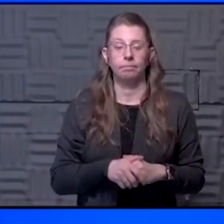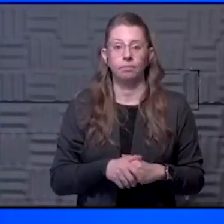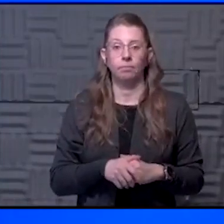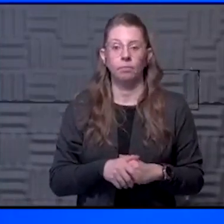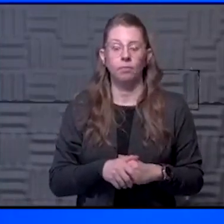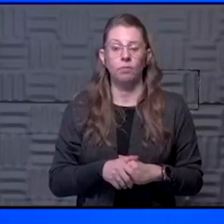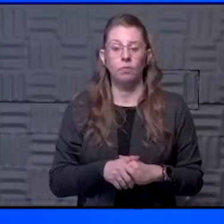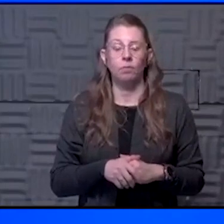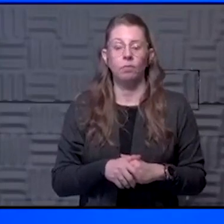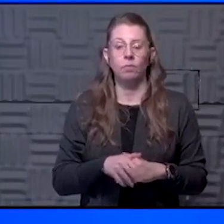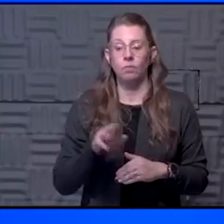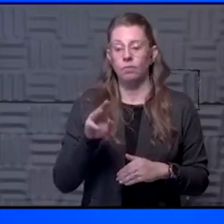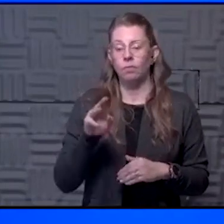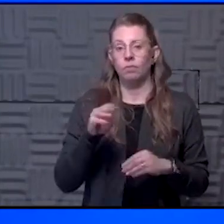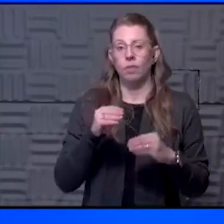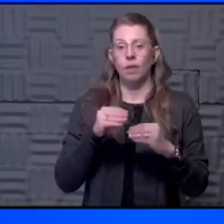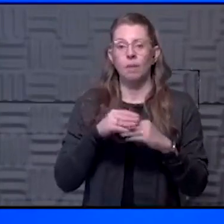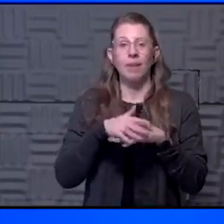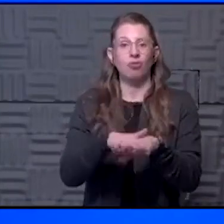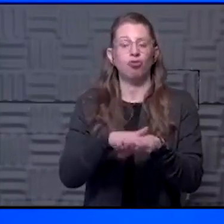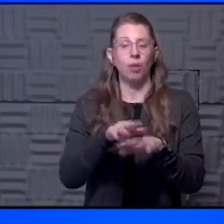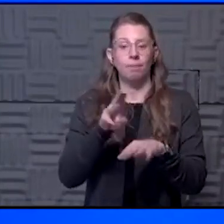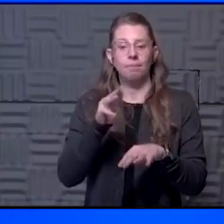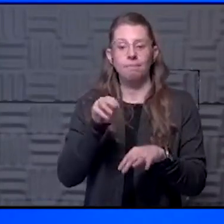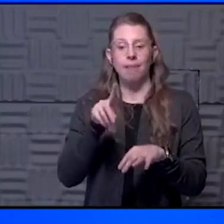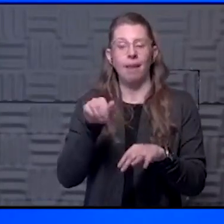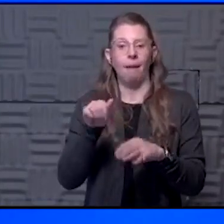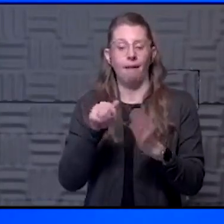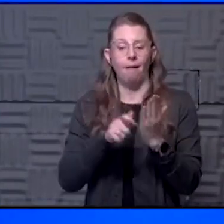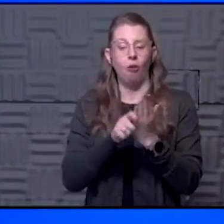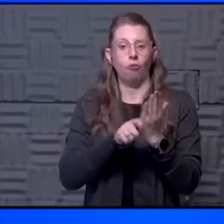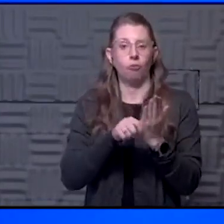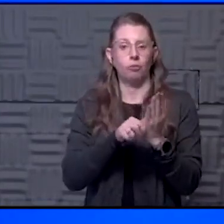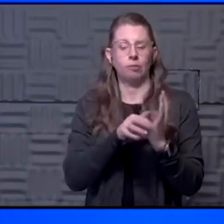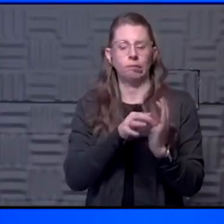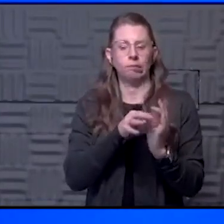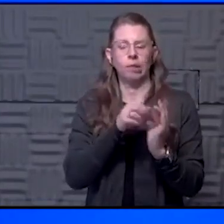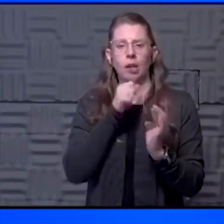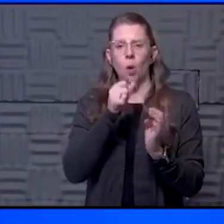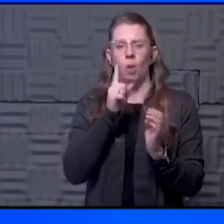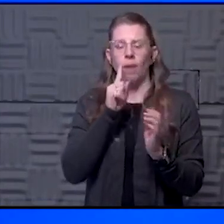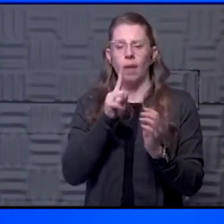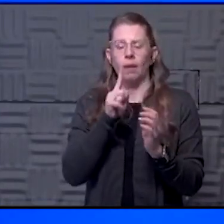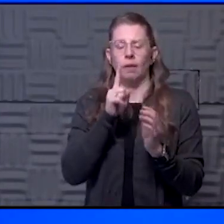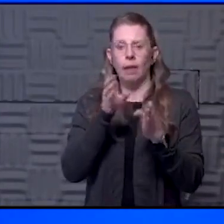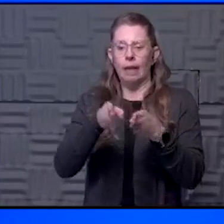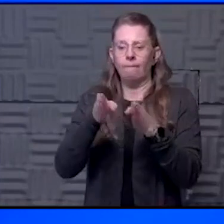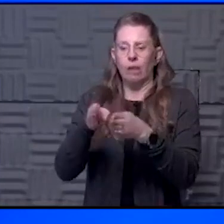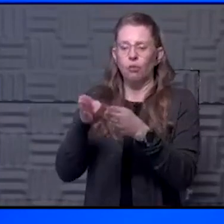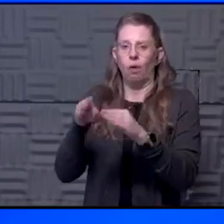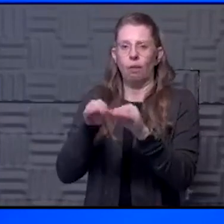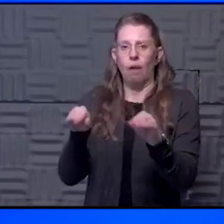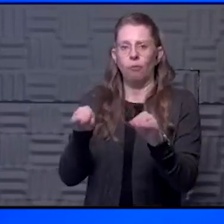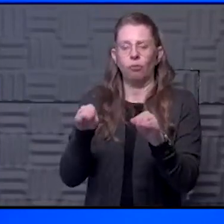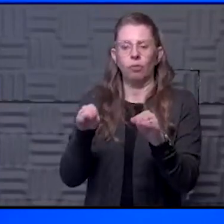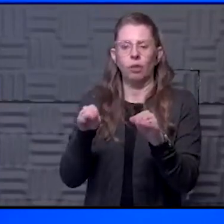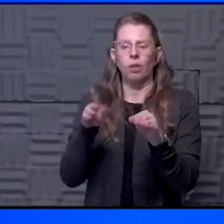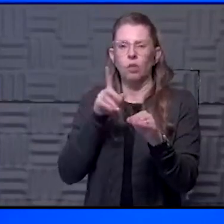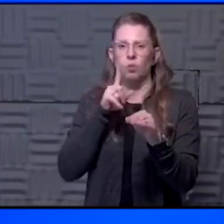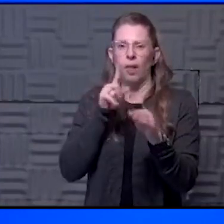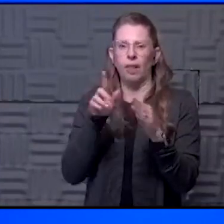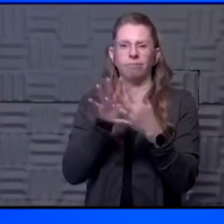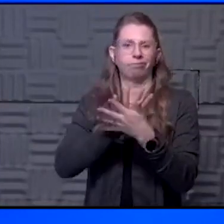media articles about that, but nothing to do, I think, on the individual level. It's kind of left